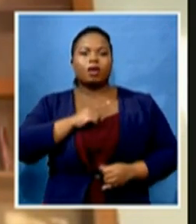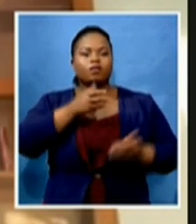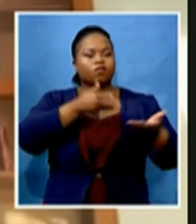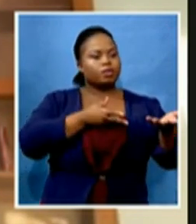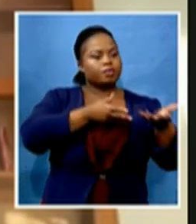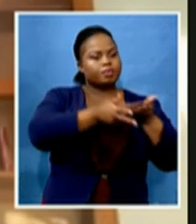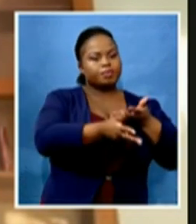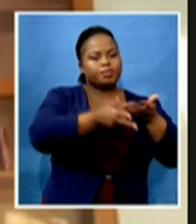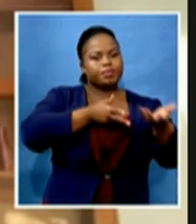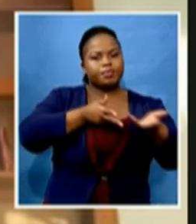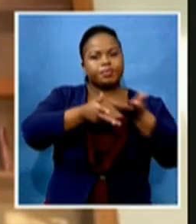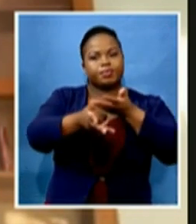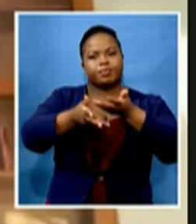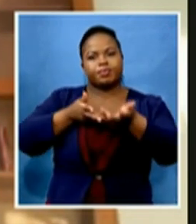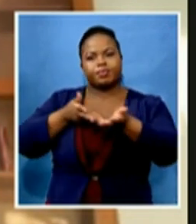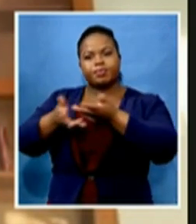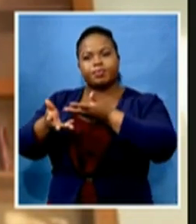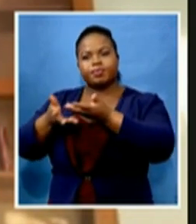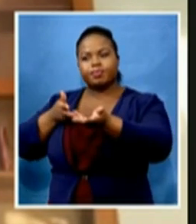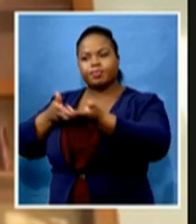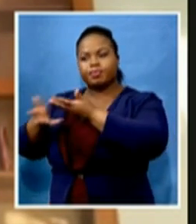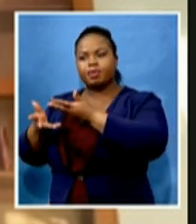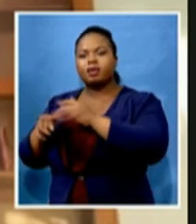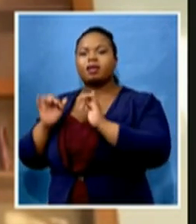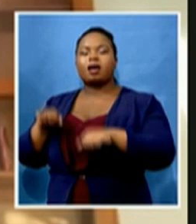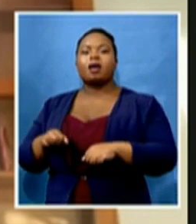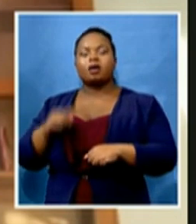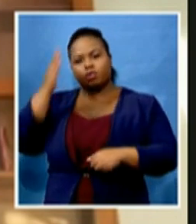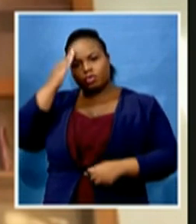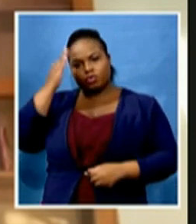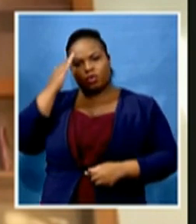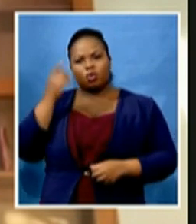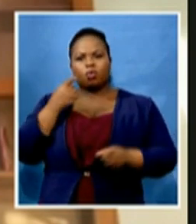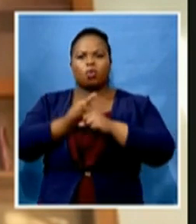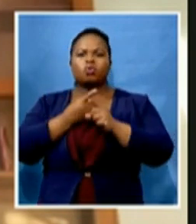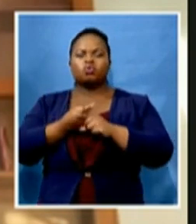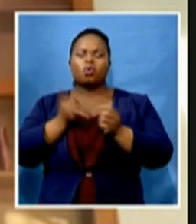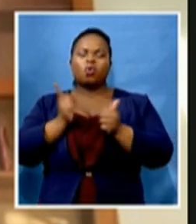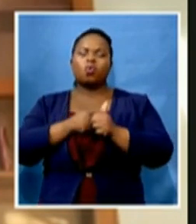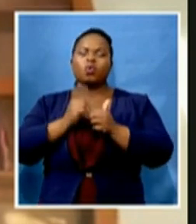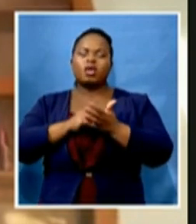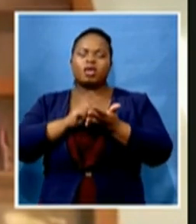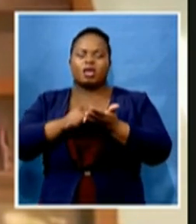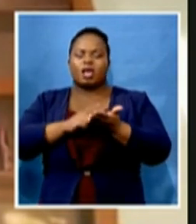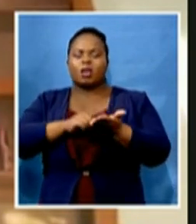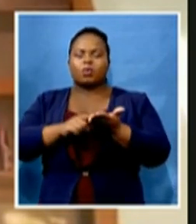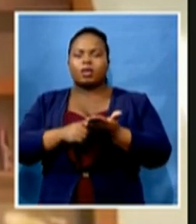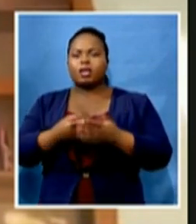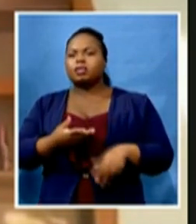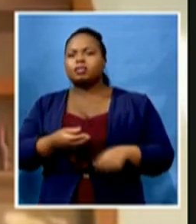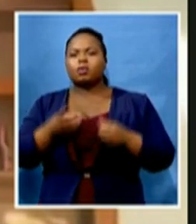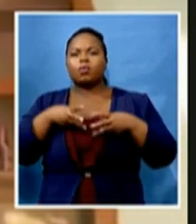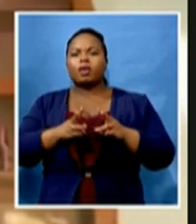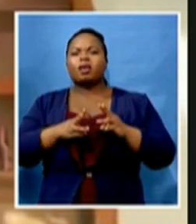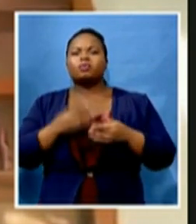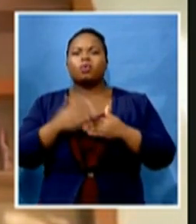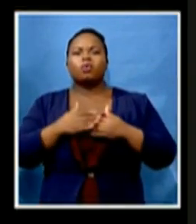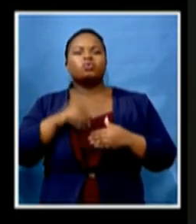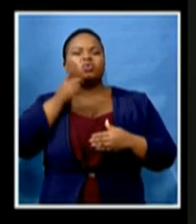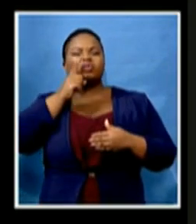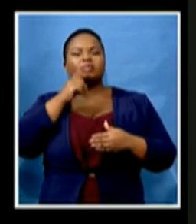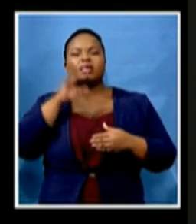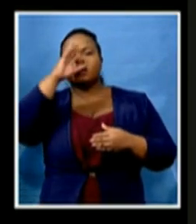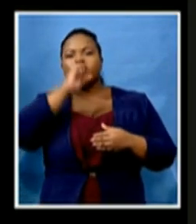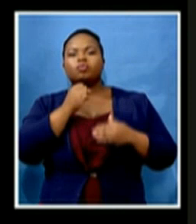of computations, calculations, modeling, forecasts, which basically are about trying to predict where we